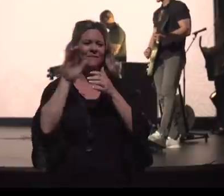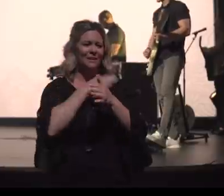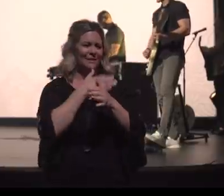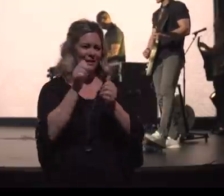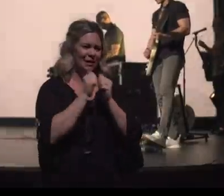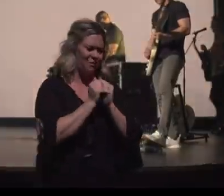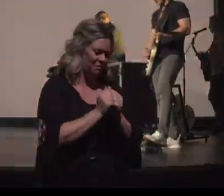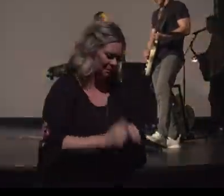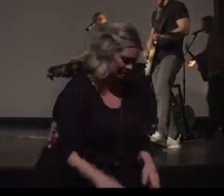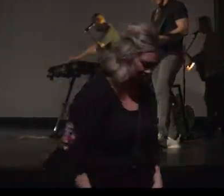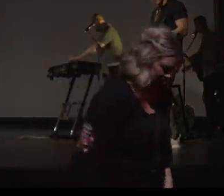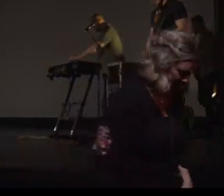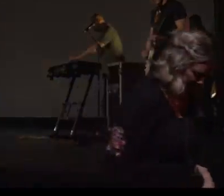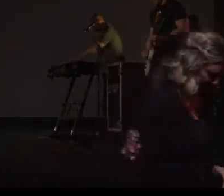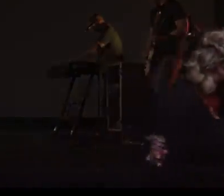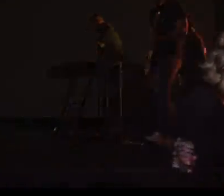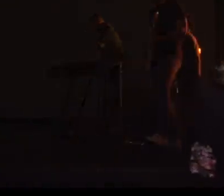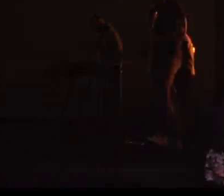together.